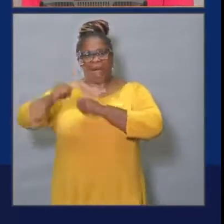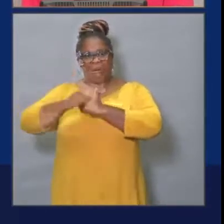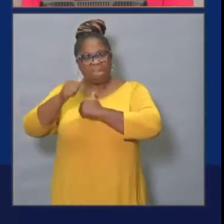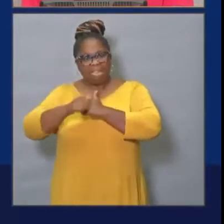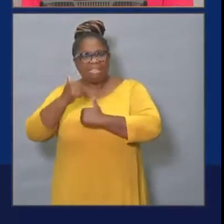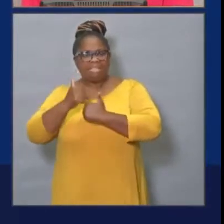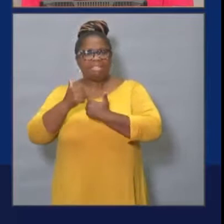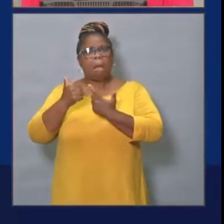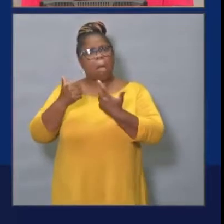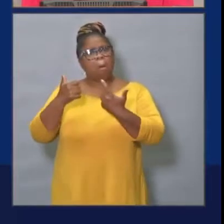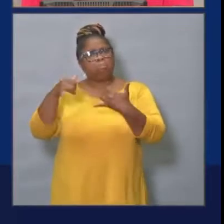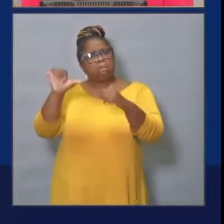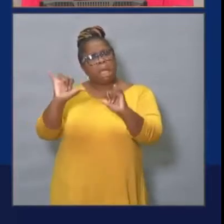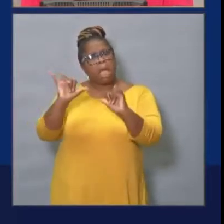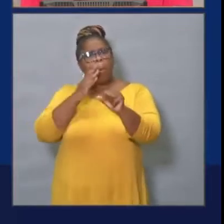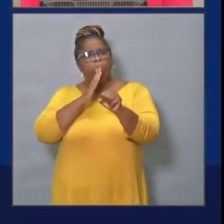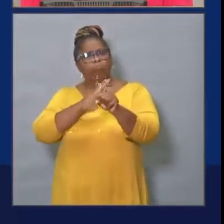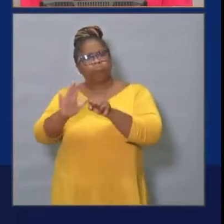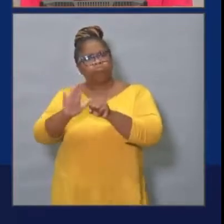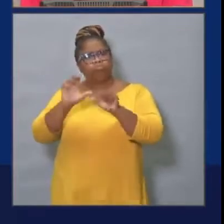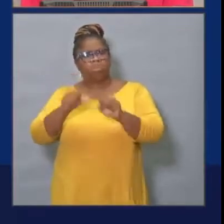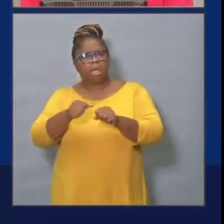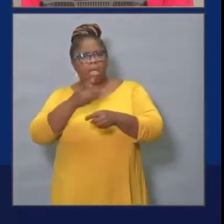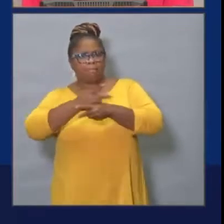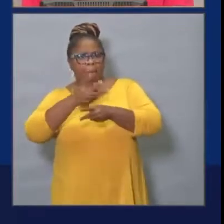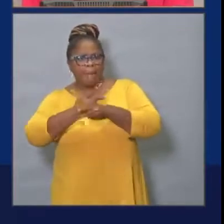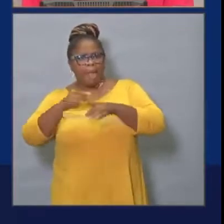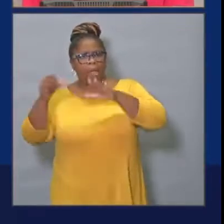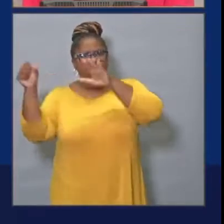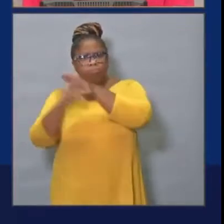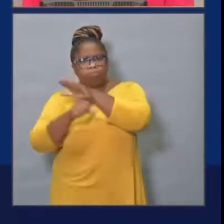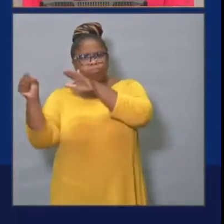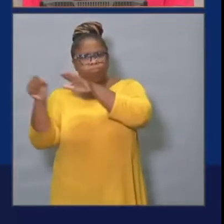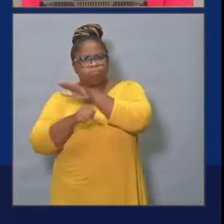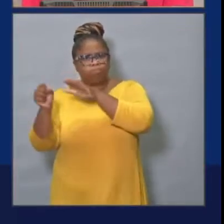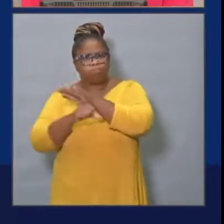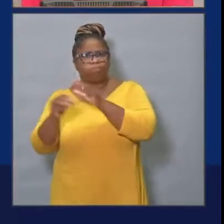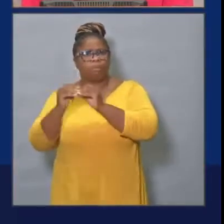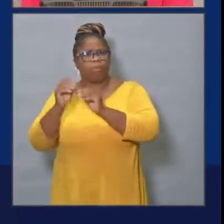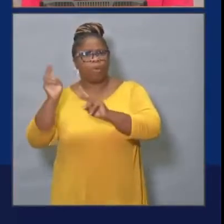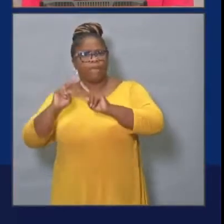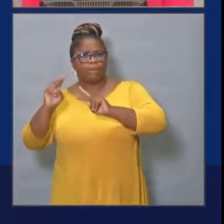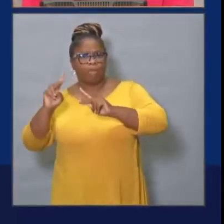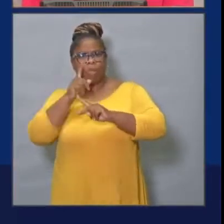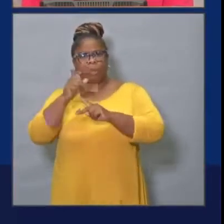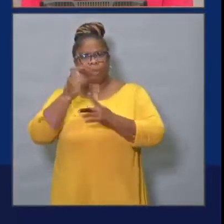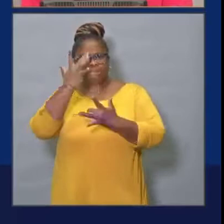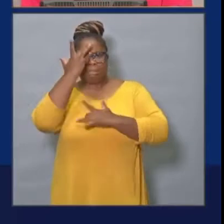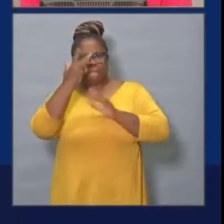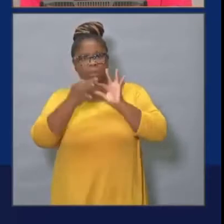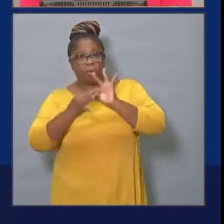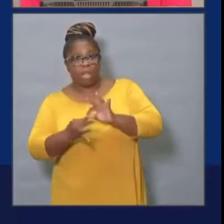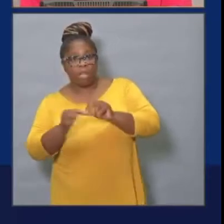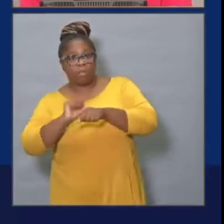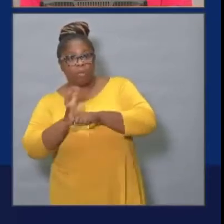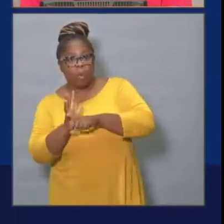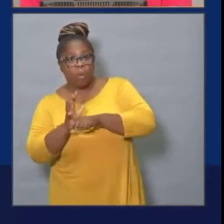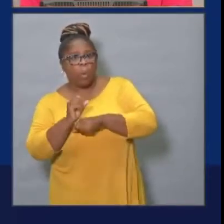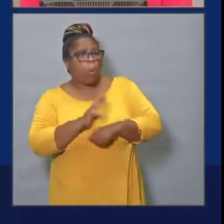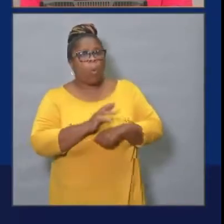for the expected and potential incoming number of patients who need care for COVID as well as non-COVID related